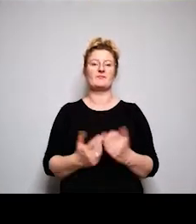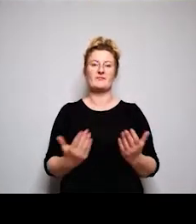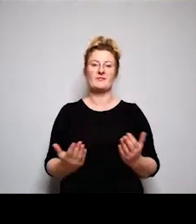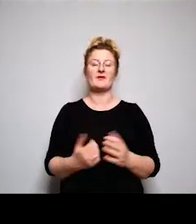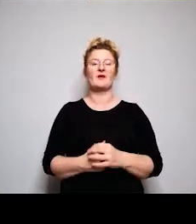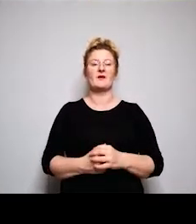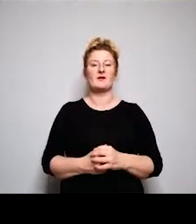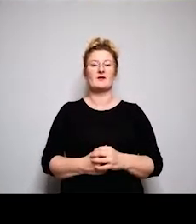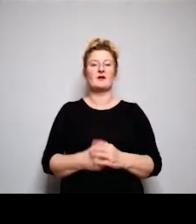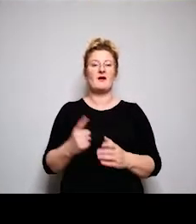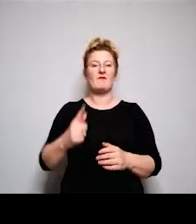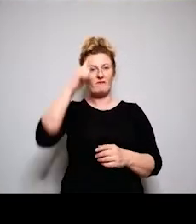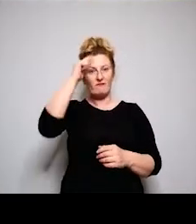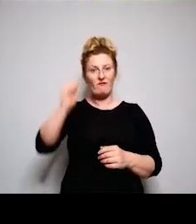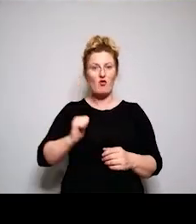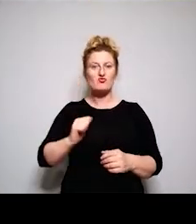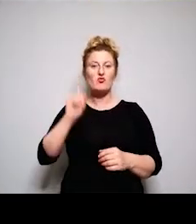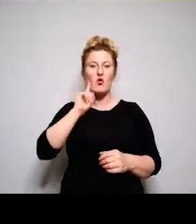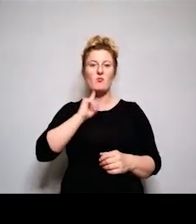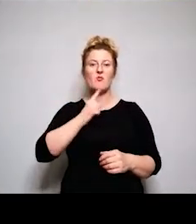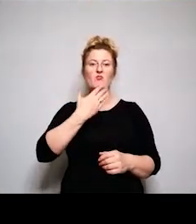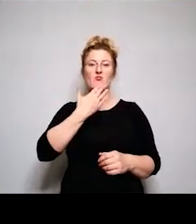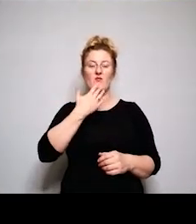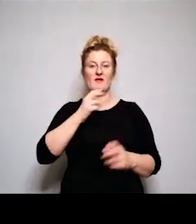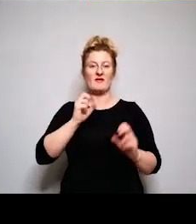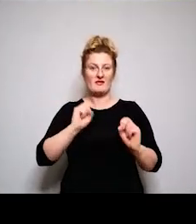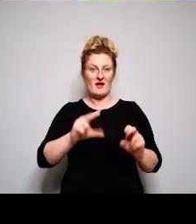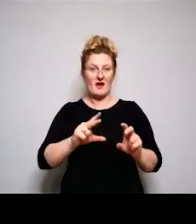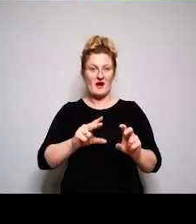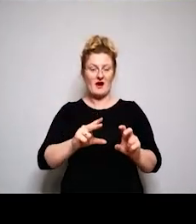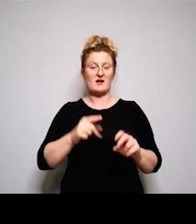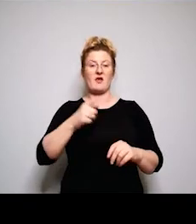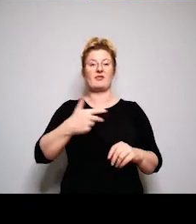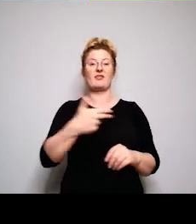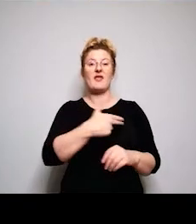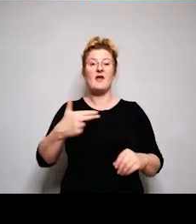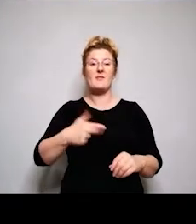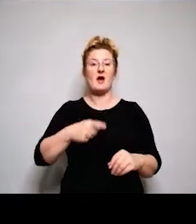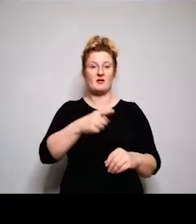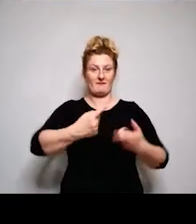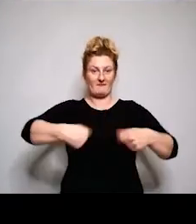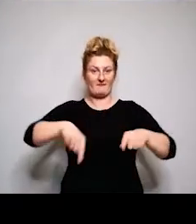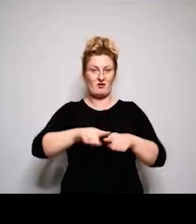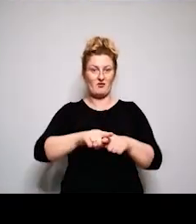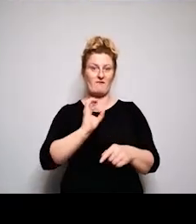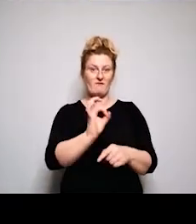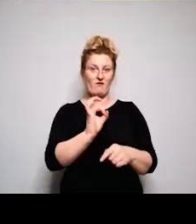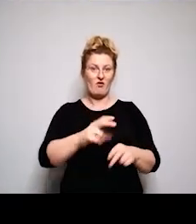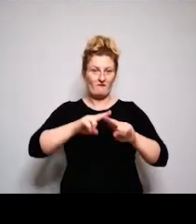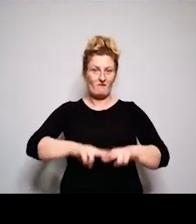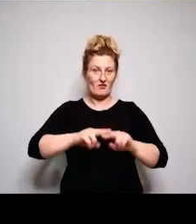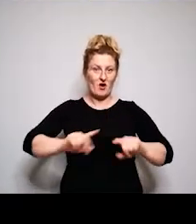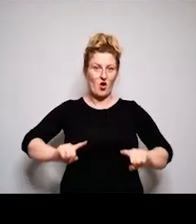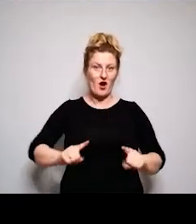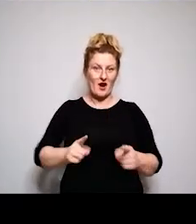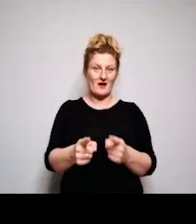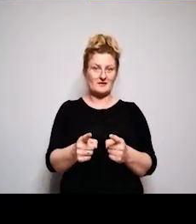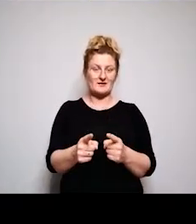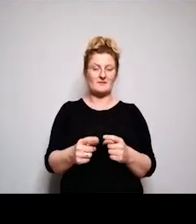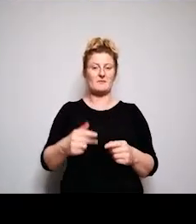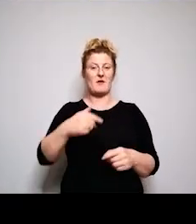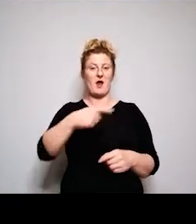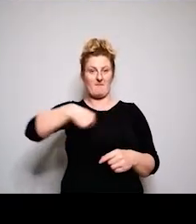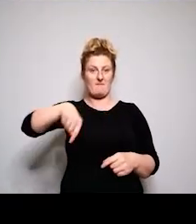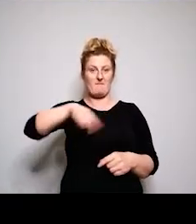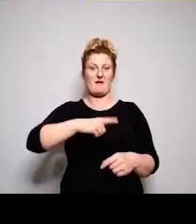year. Actually, I should work on that. I was like, yeah, I can do it for free, you know. I have my team and we are great at that. So he was